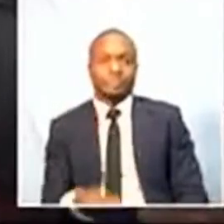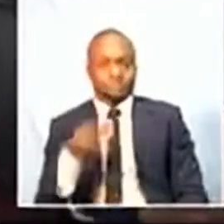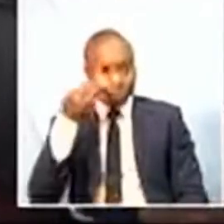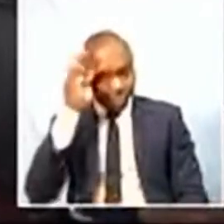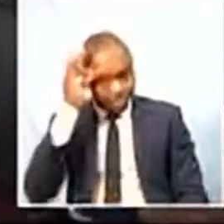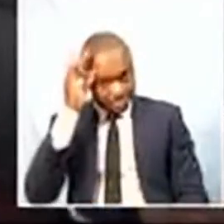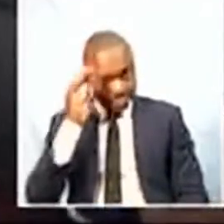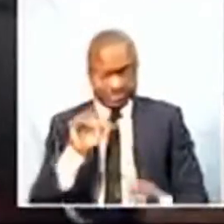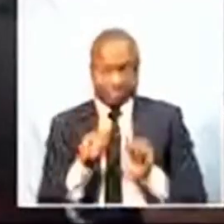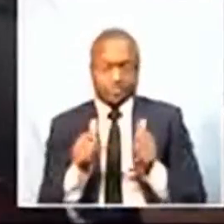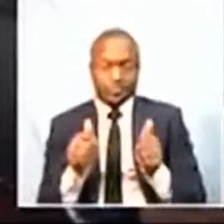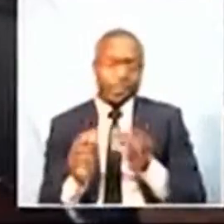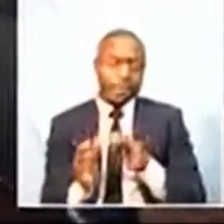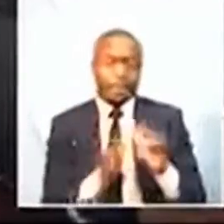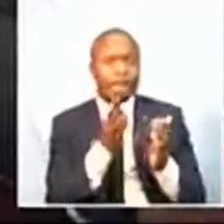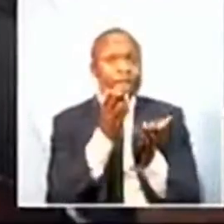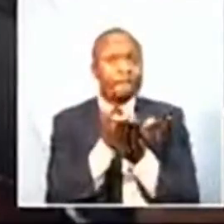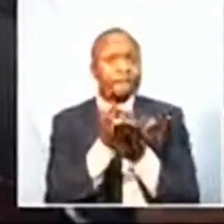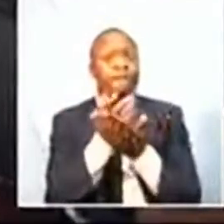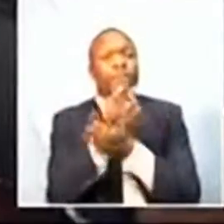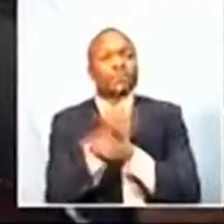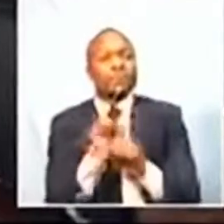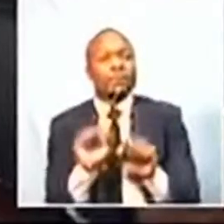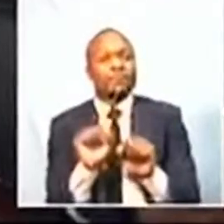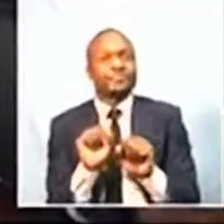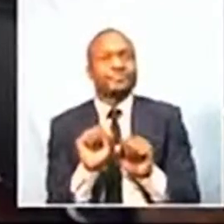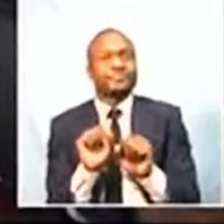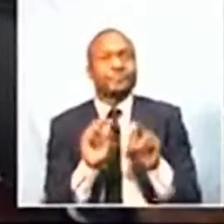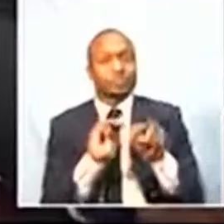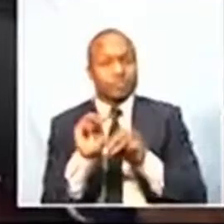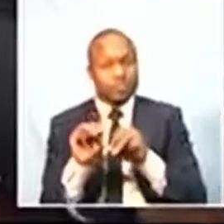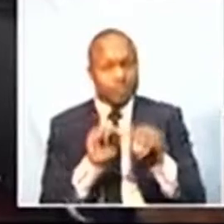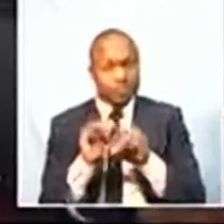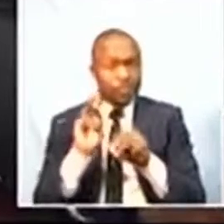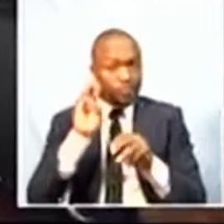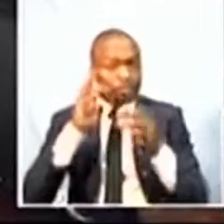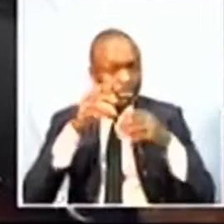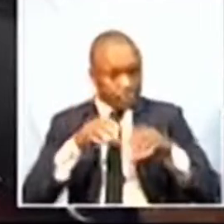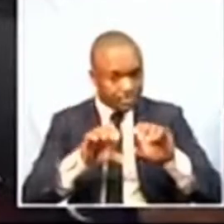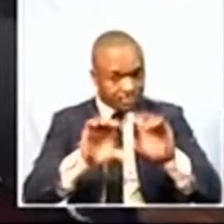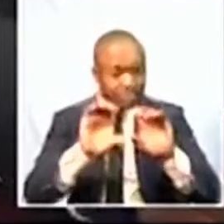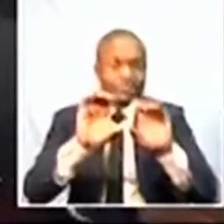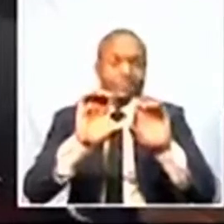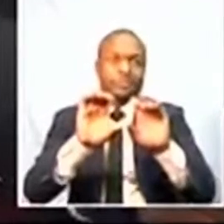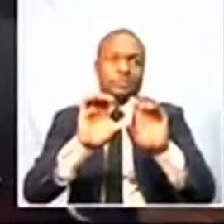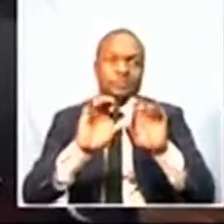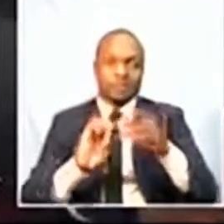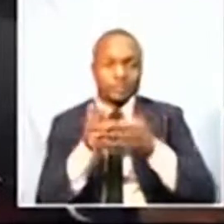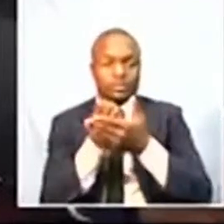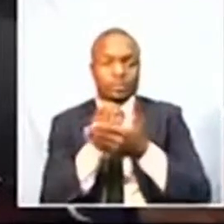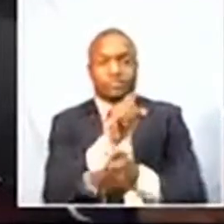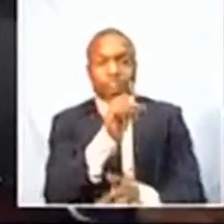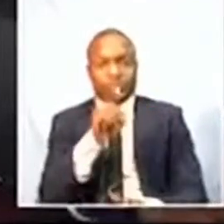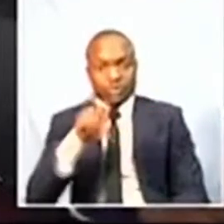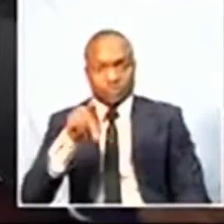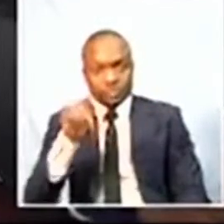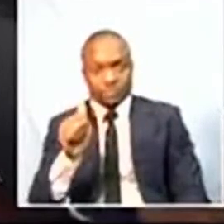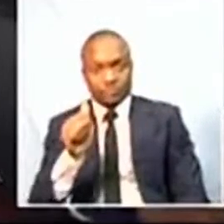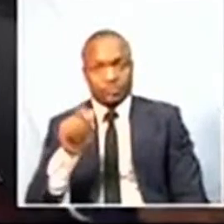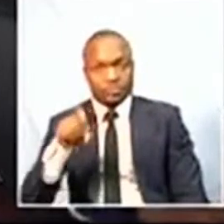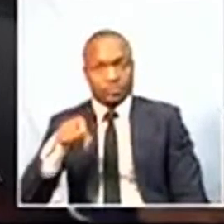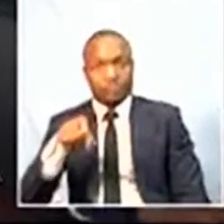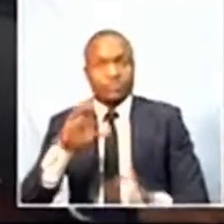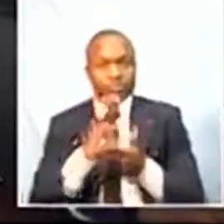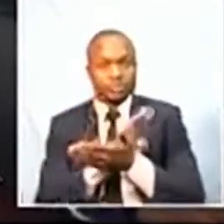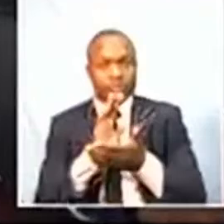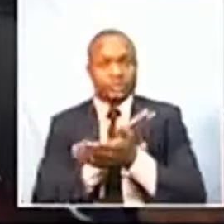noted. The major measure, Chair, management will continue to engage ZPPA on the need to expedite